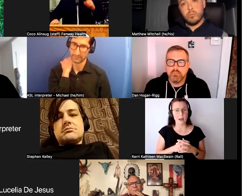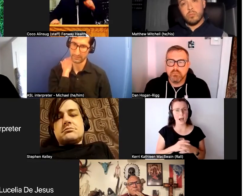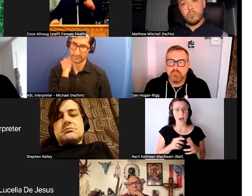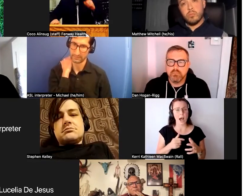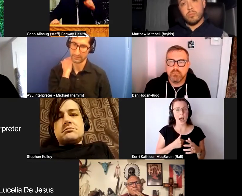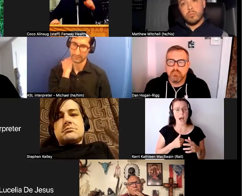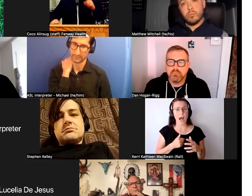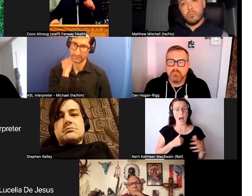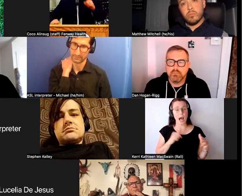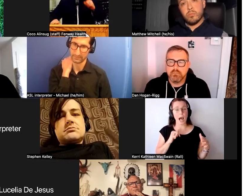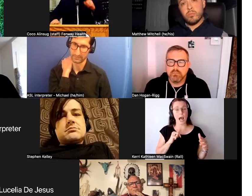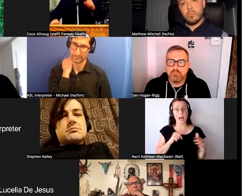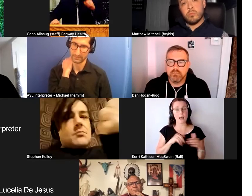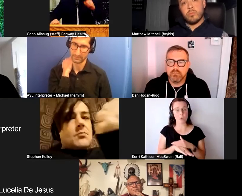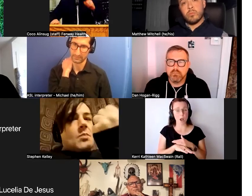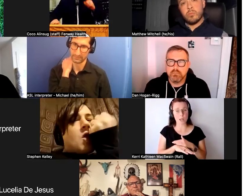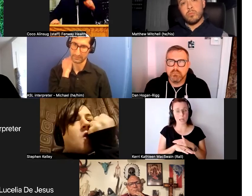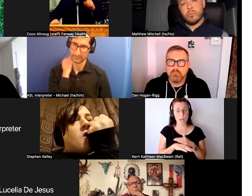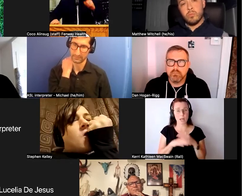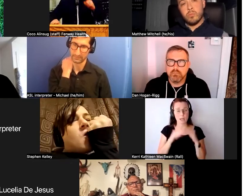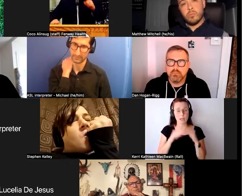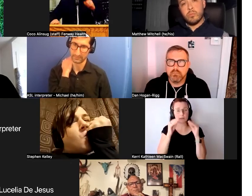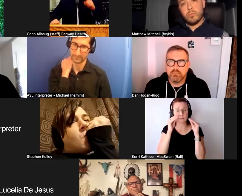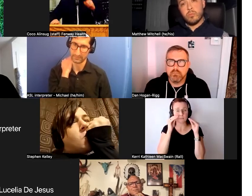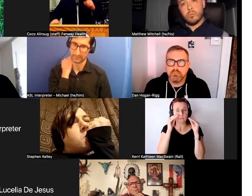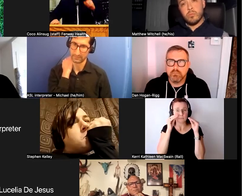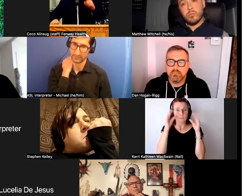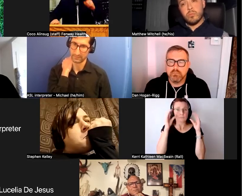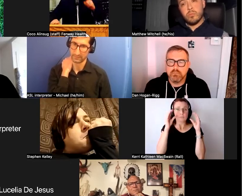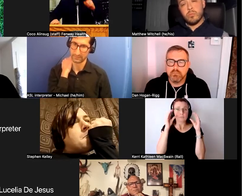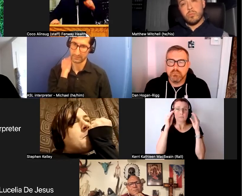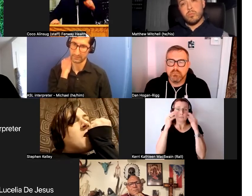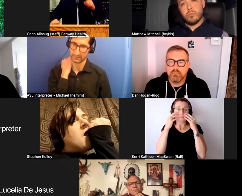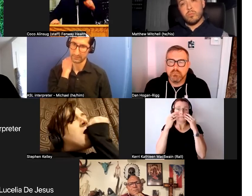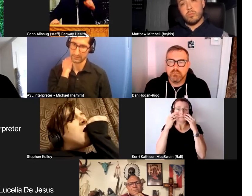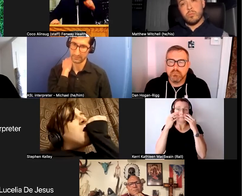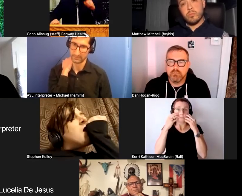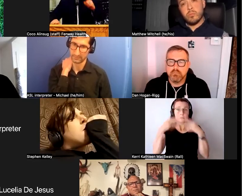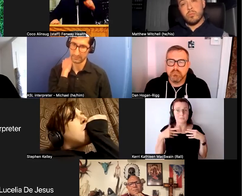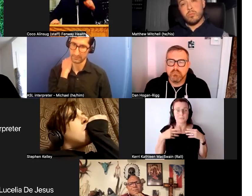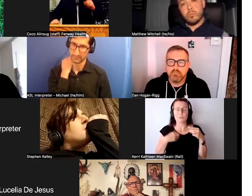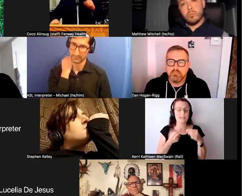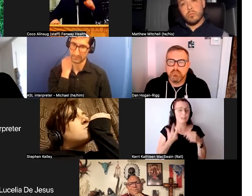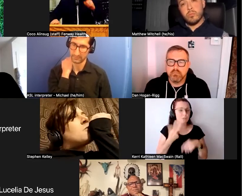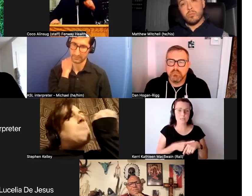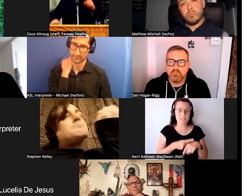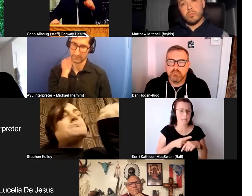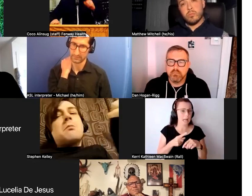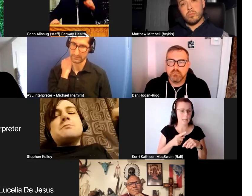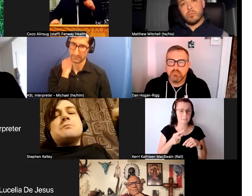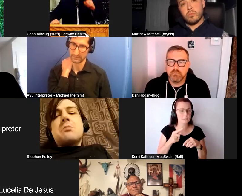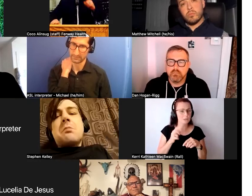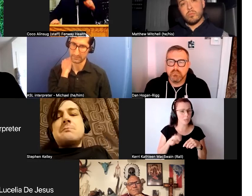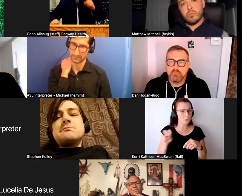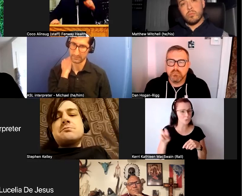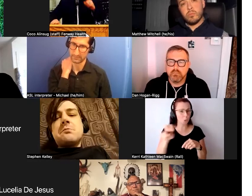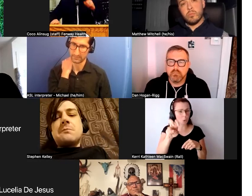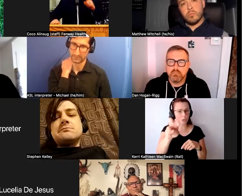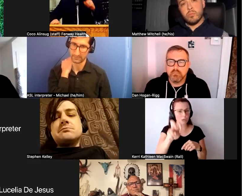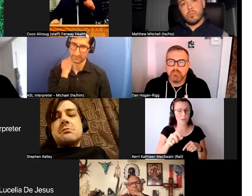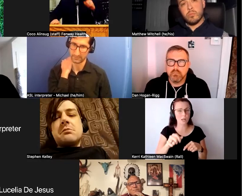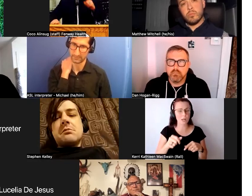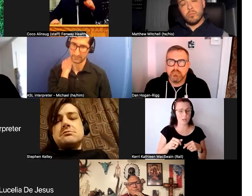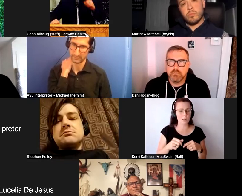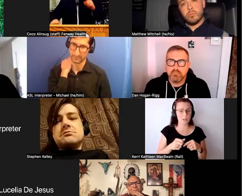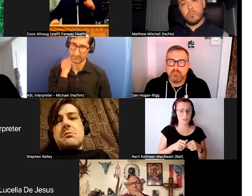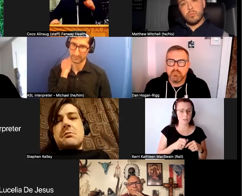cried because I walked into this place and I cried like three times going through this tour because like when I was unhoused, which I'm no